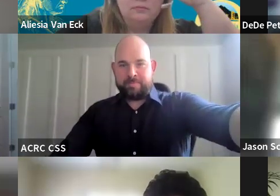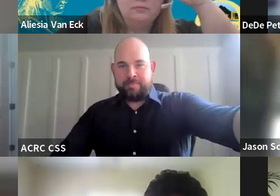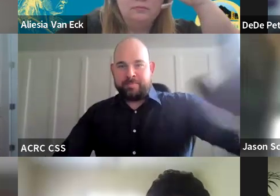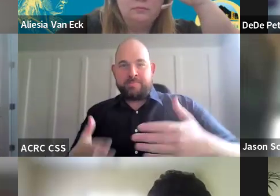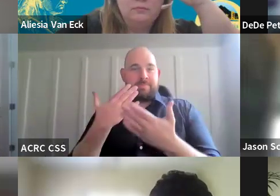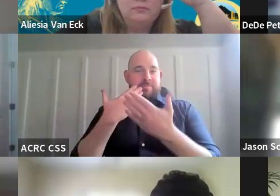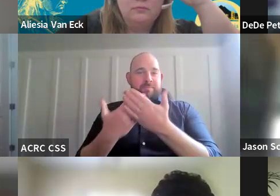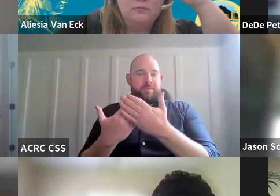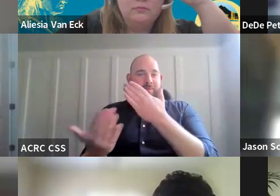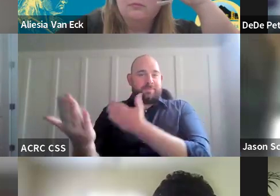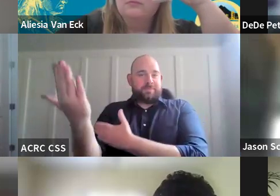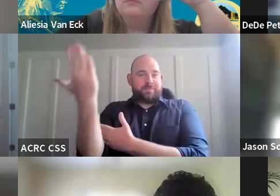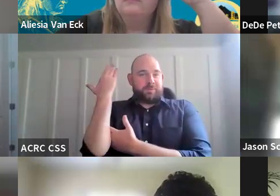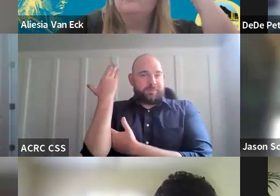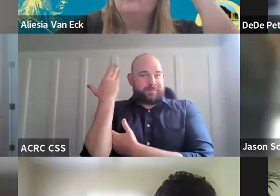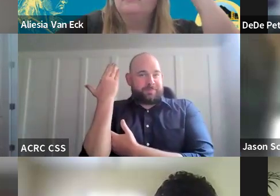Perfect.